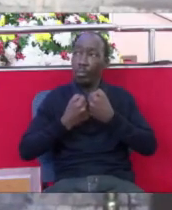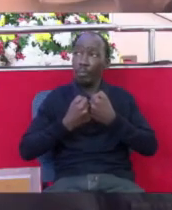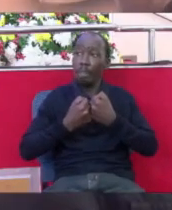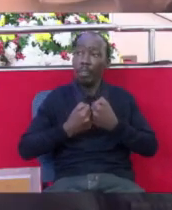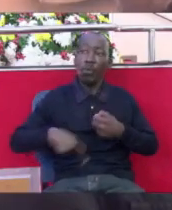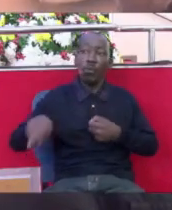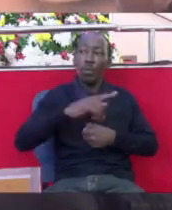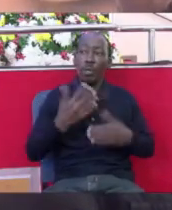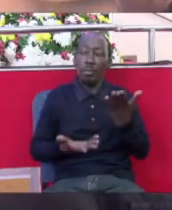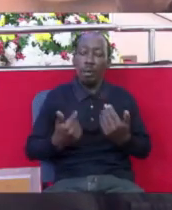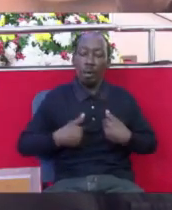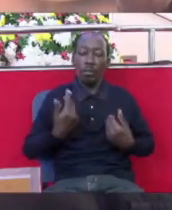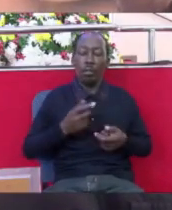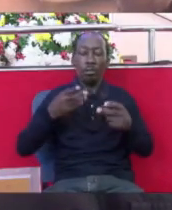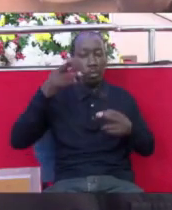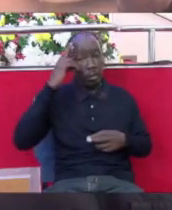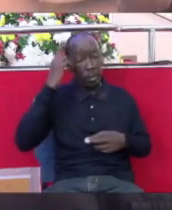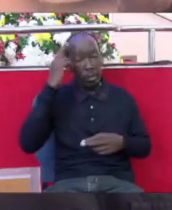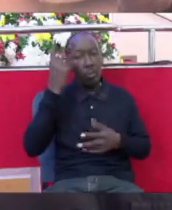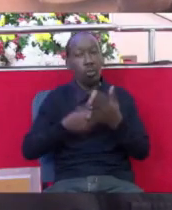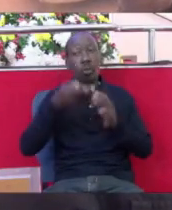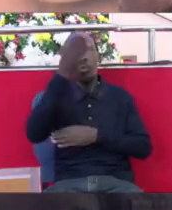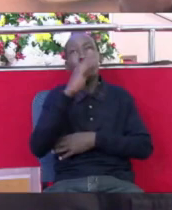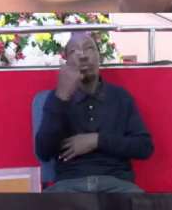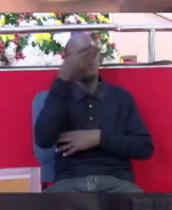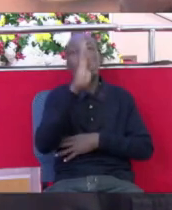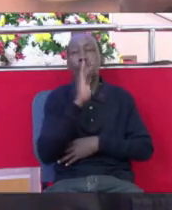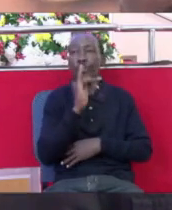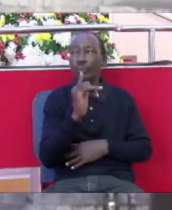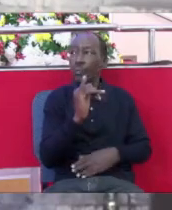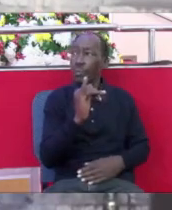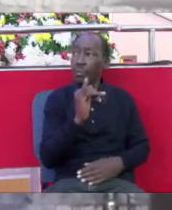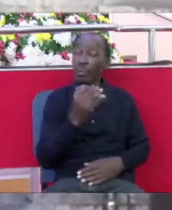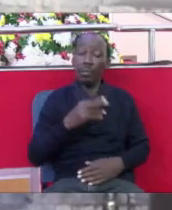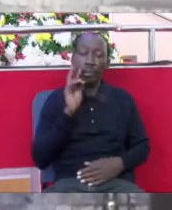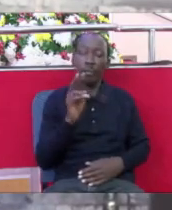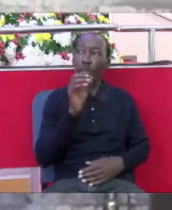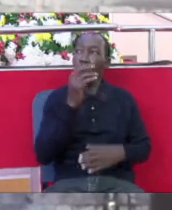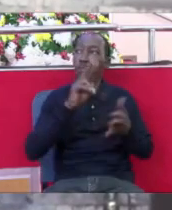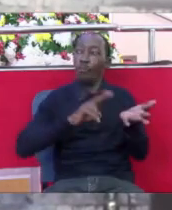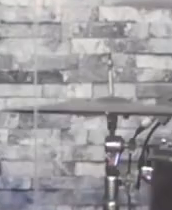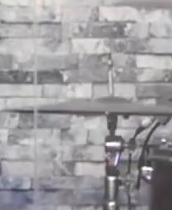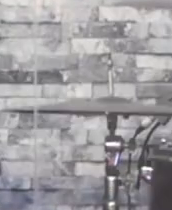we may have the revelation of who our God is. Let's see verse 38 to 44.